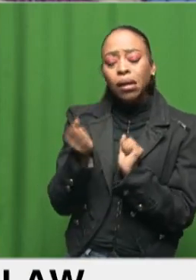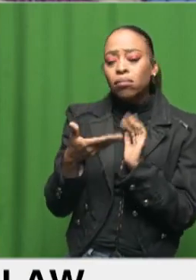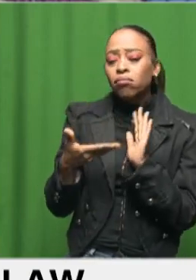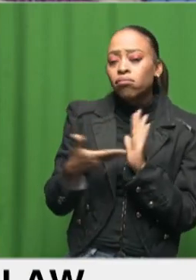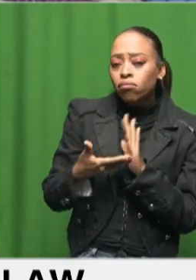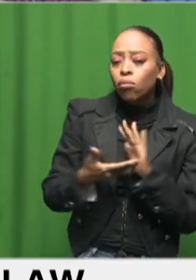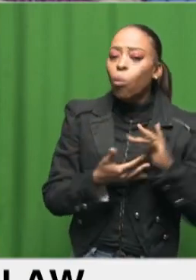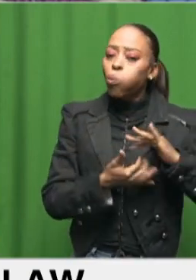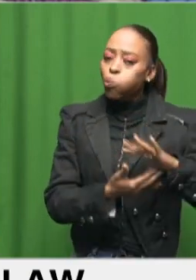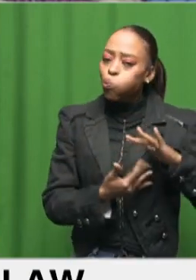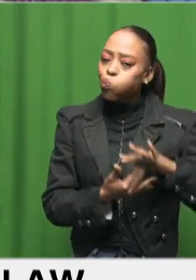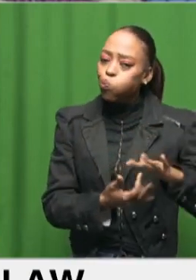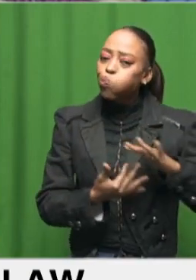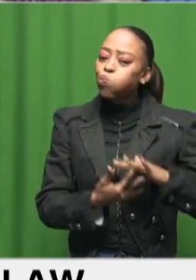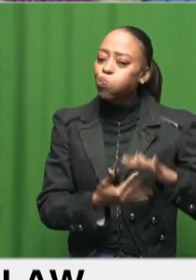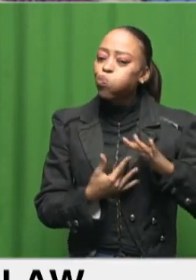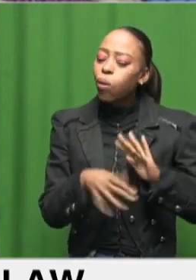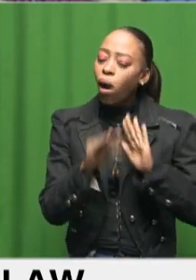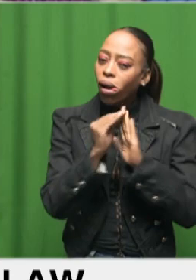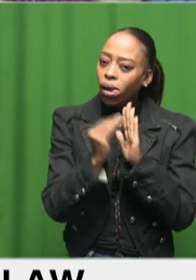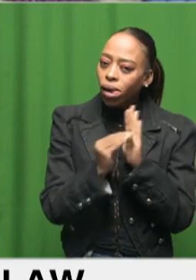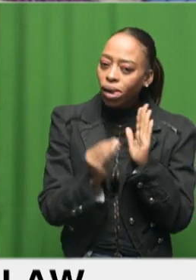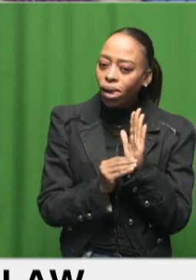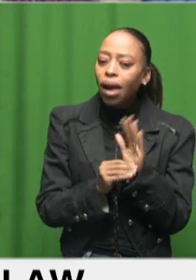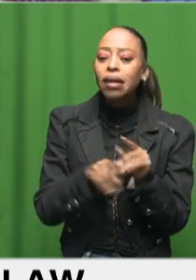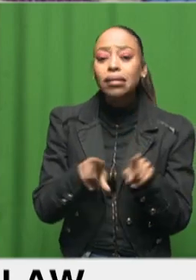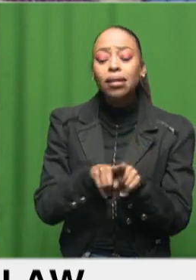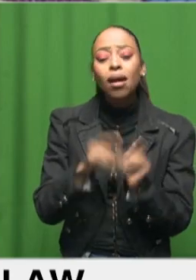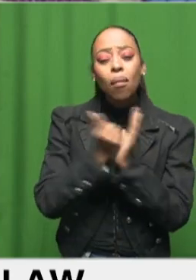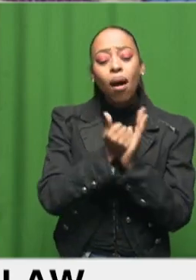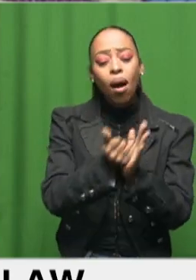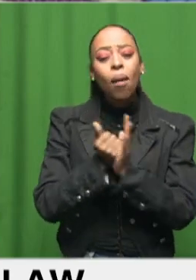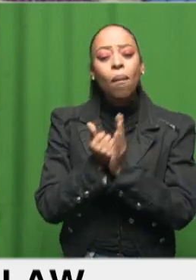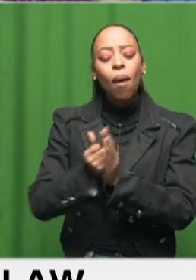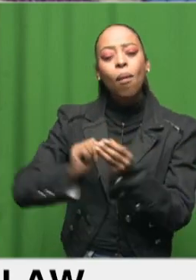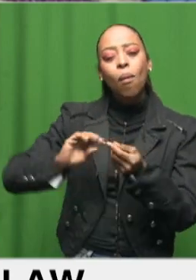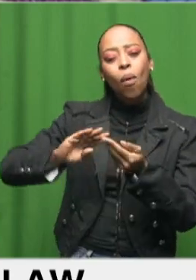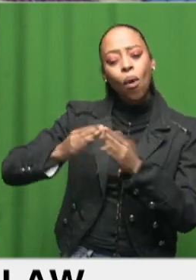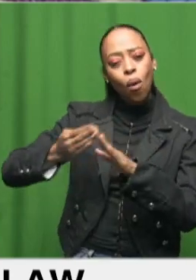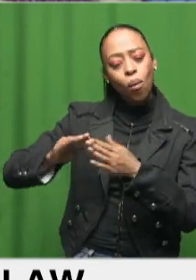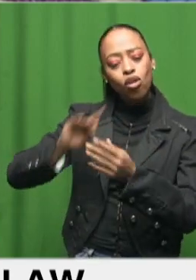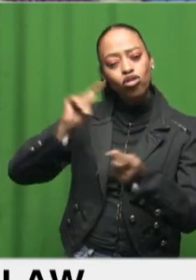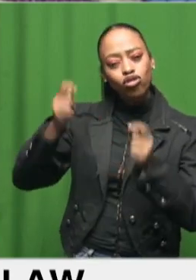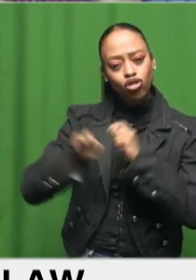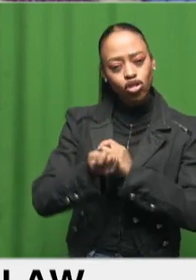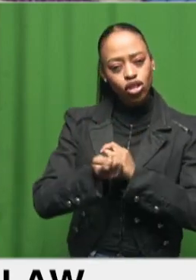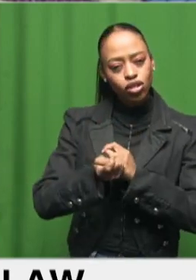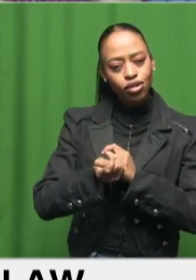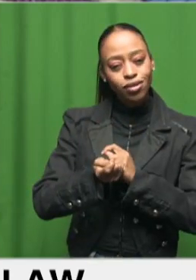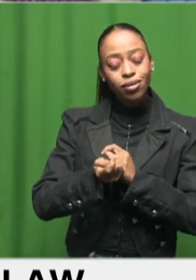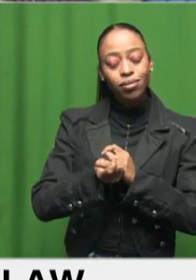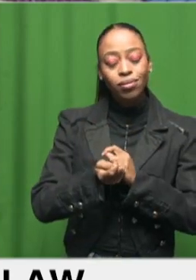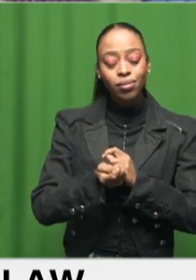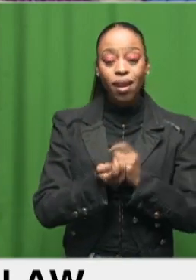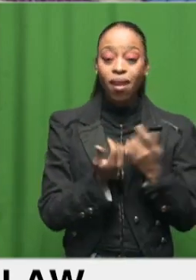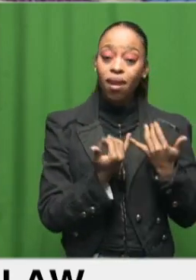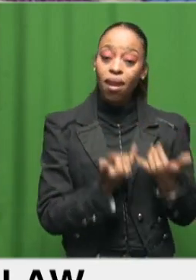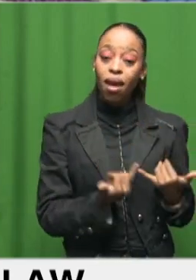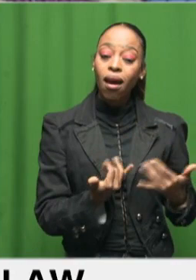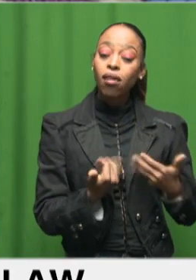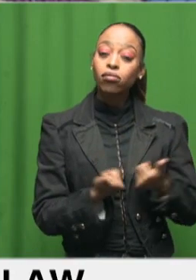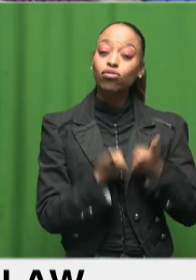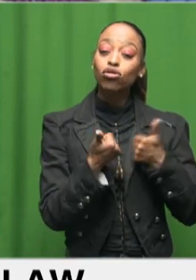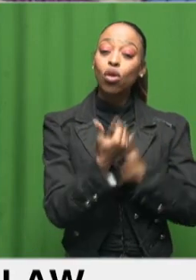the aspiration and it is catalytic as well. It can help us transform our society. But the biggest challenge we have as well, Sakina, is